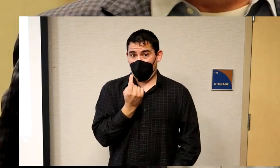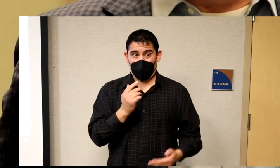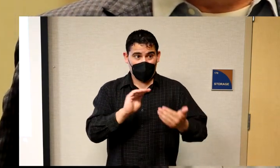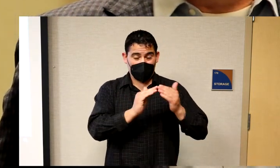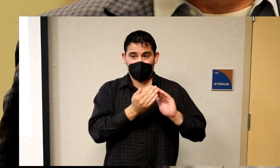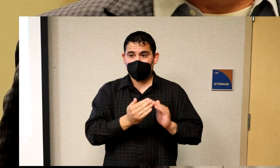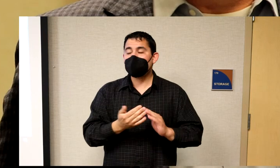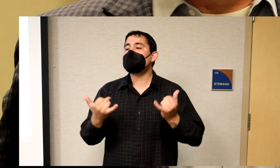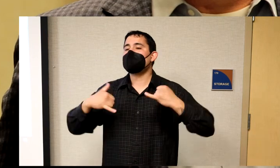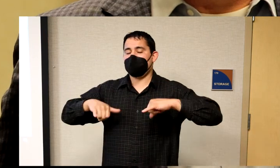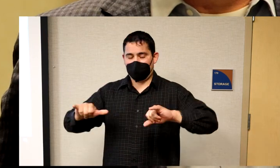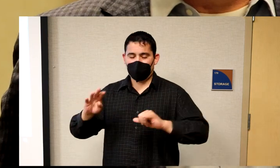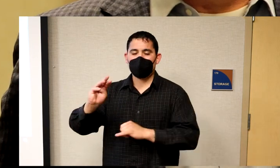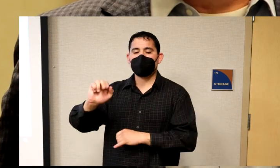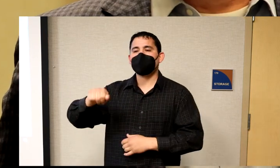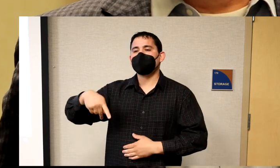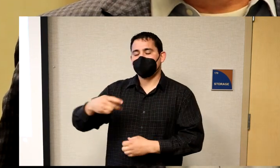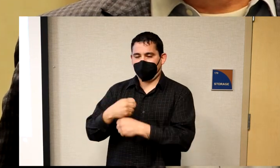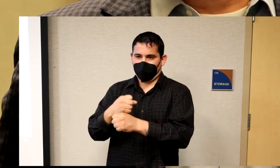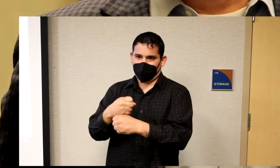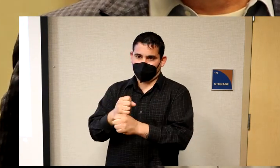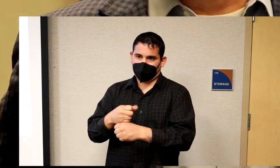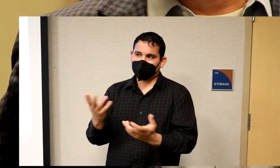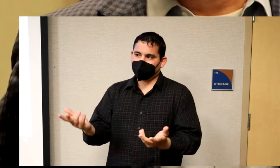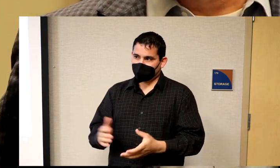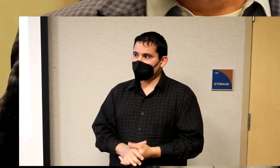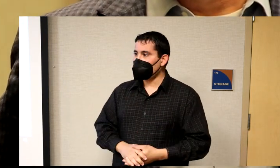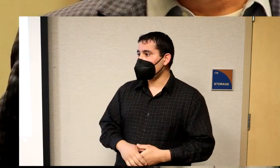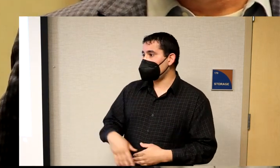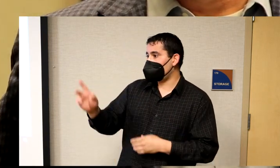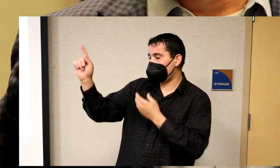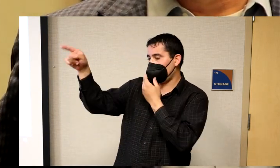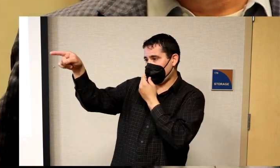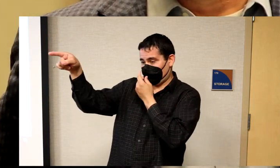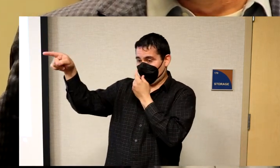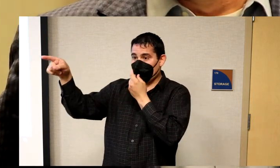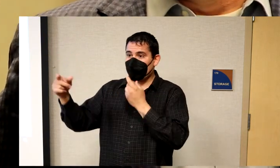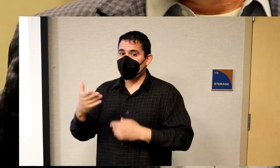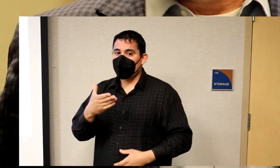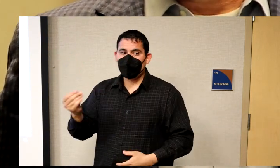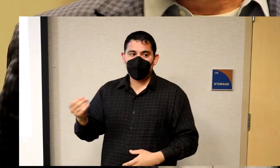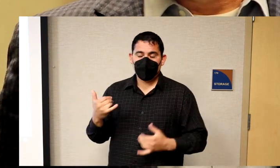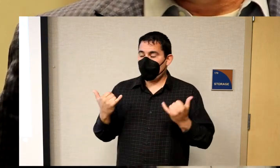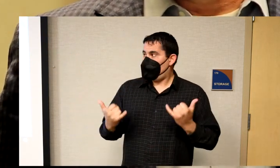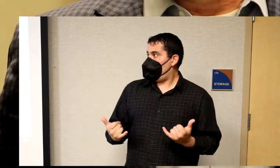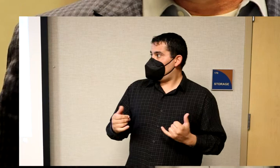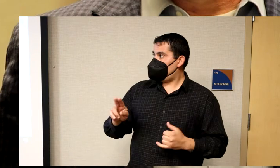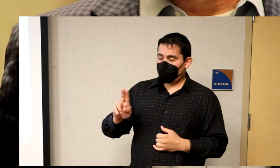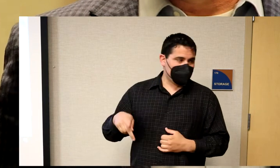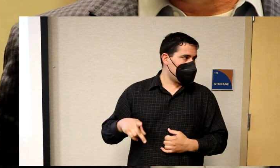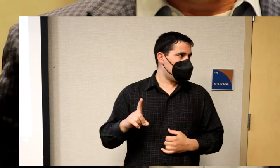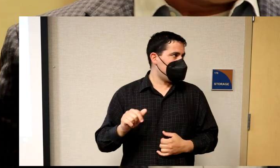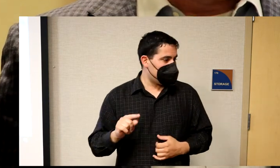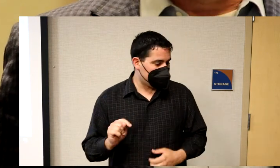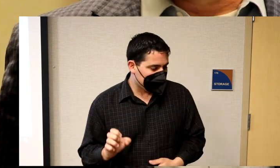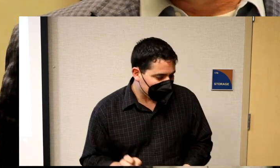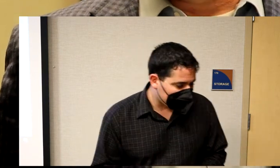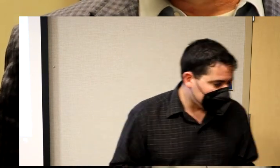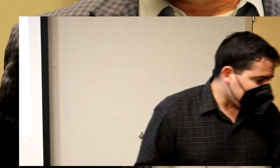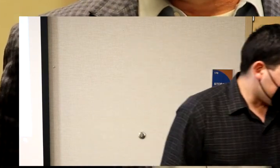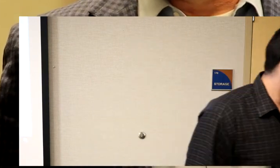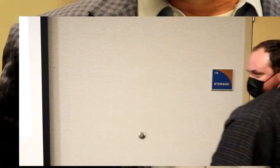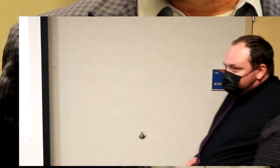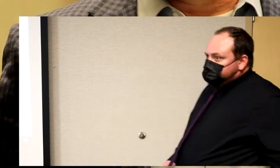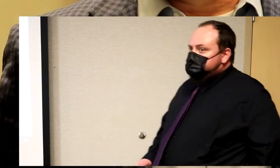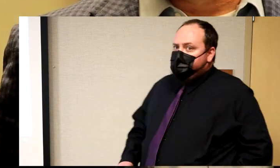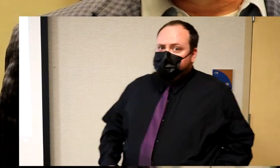So. will that include an update of this? I guess so. I haven't done those in too many. That was a good suggestion